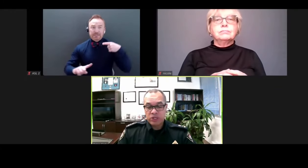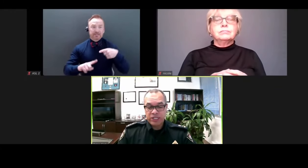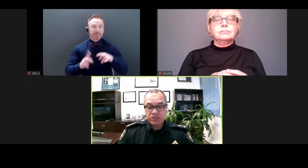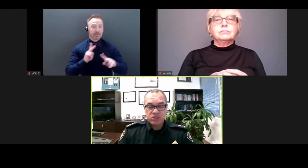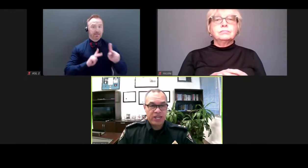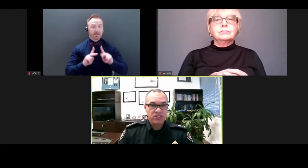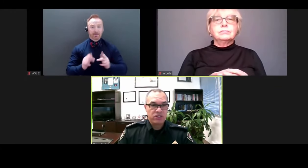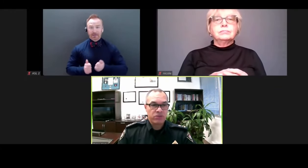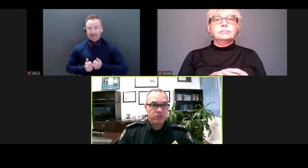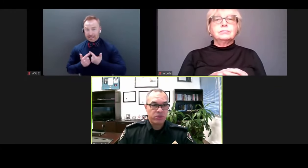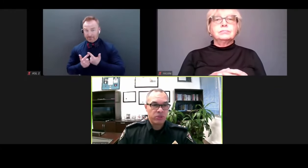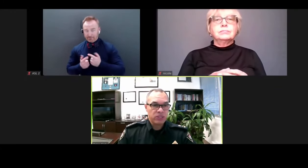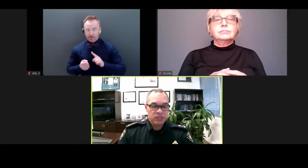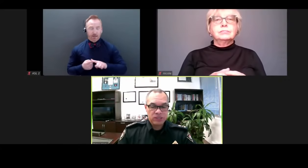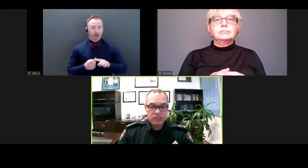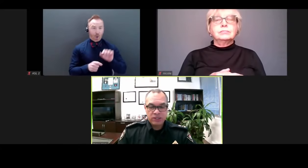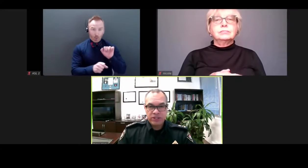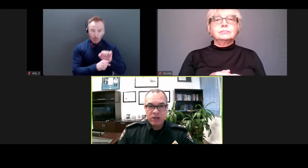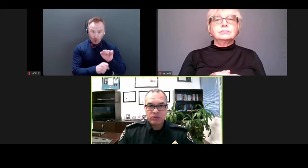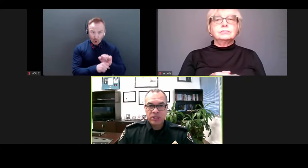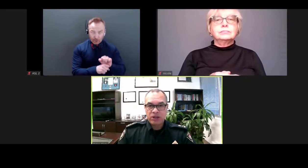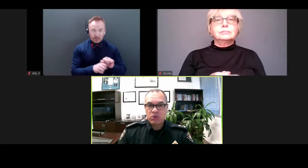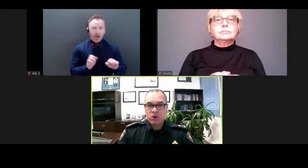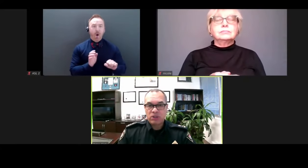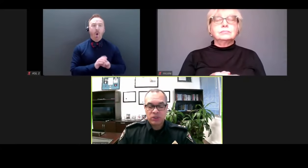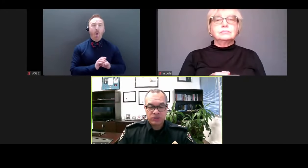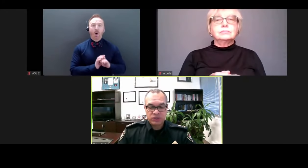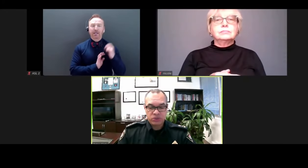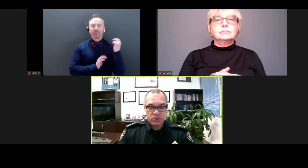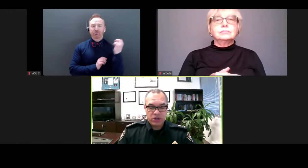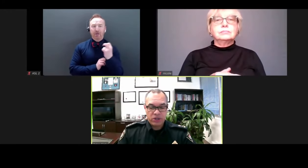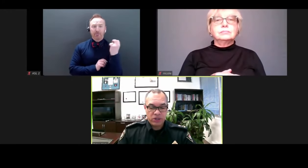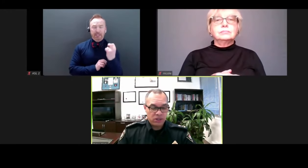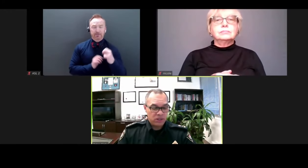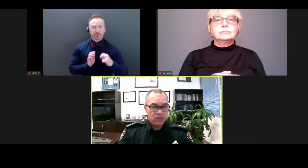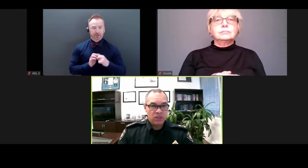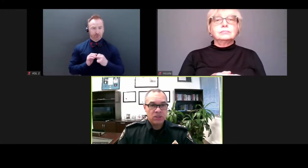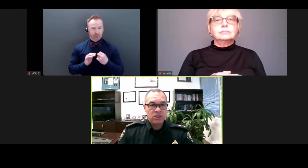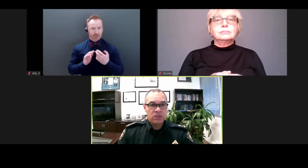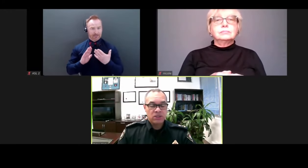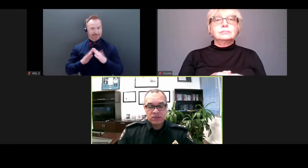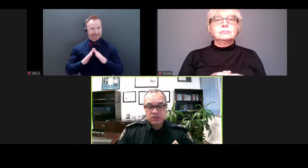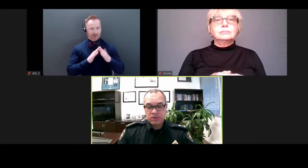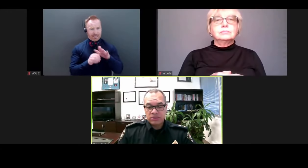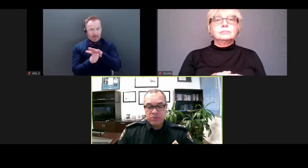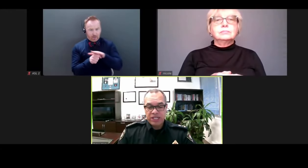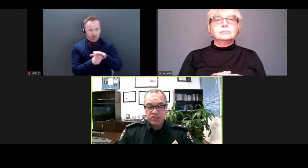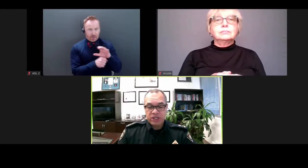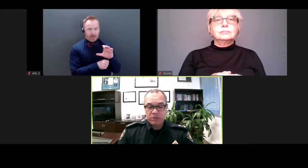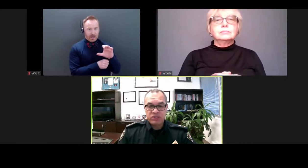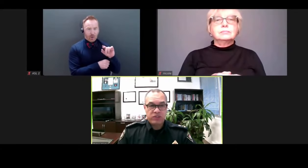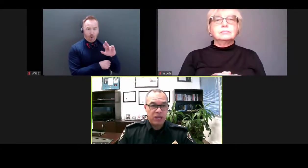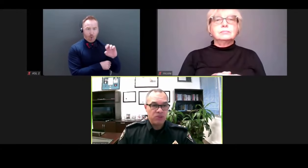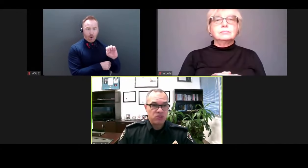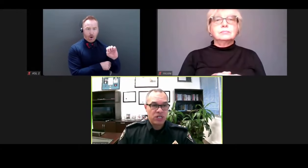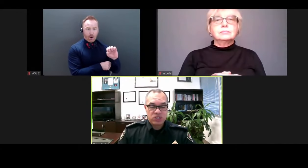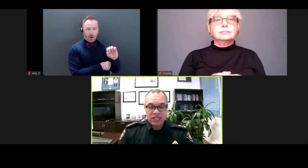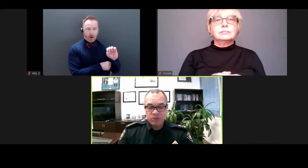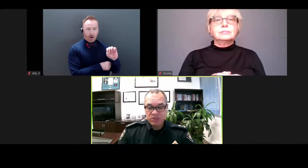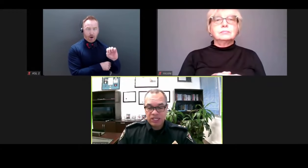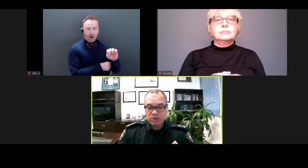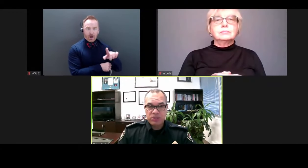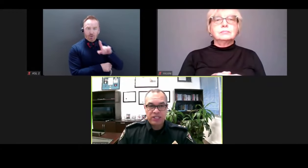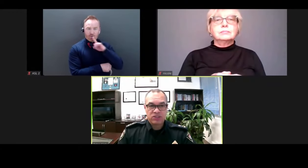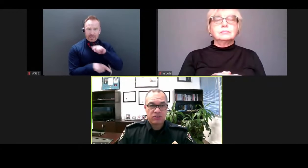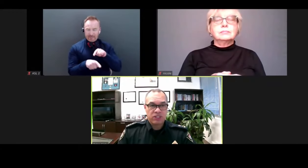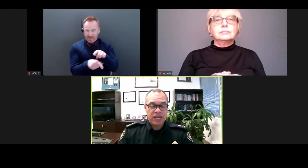or need to transit through the downtown core closest to where the major elements of the demonstration have